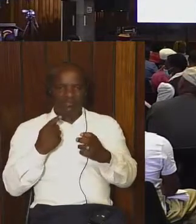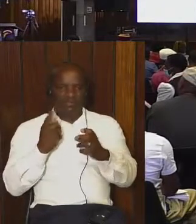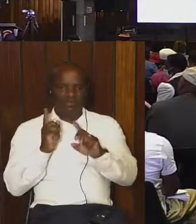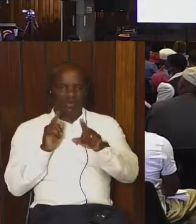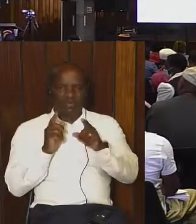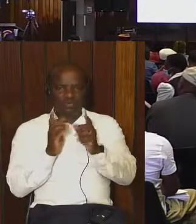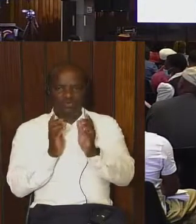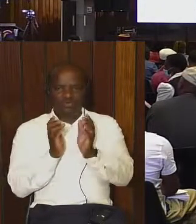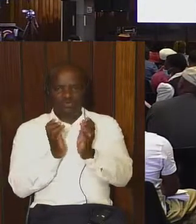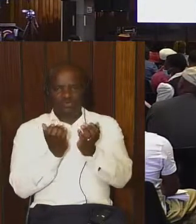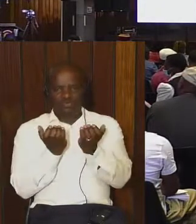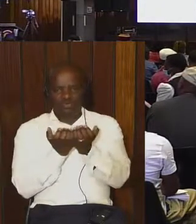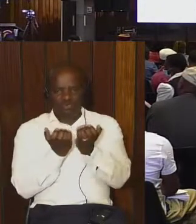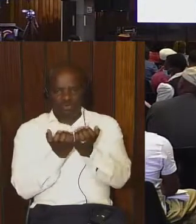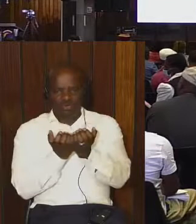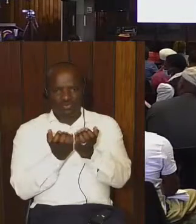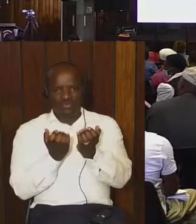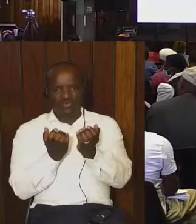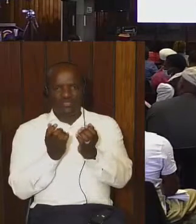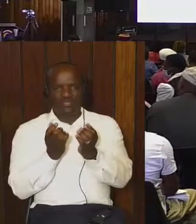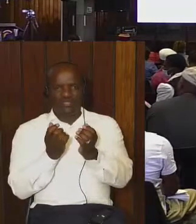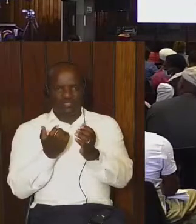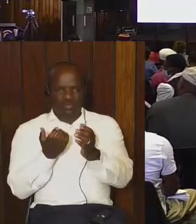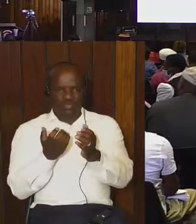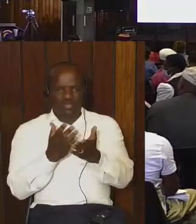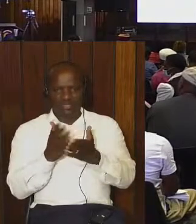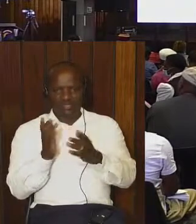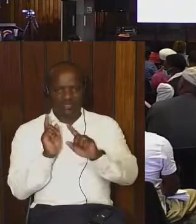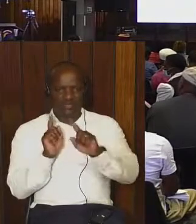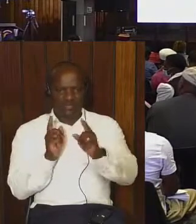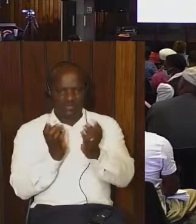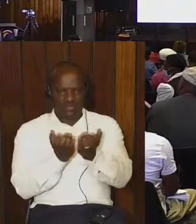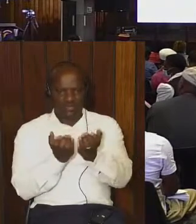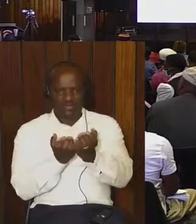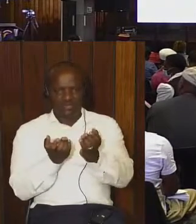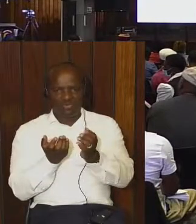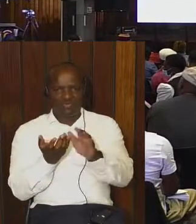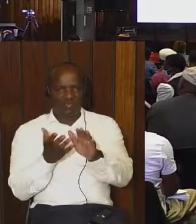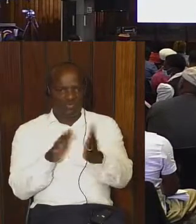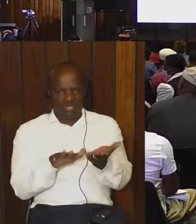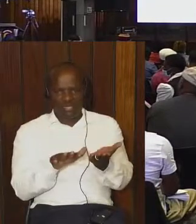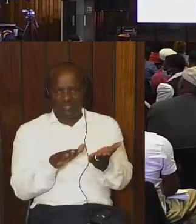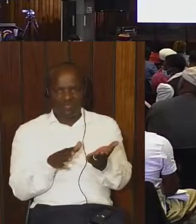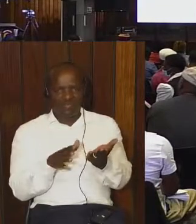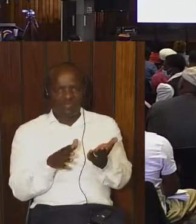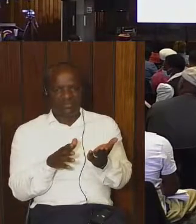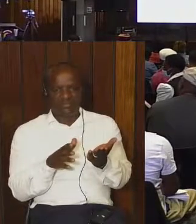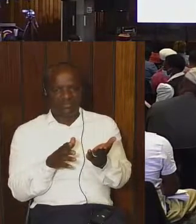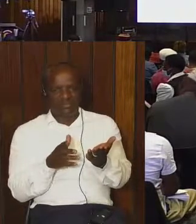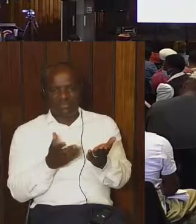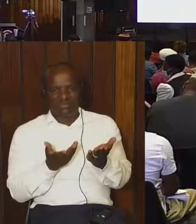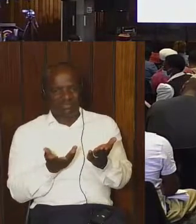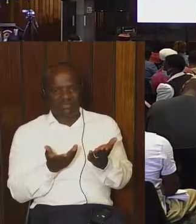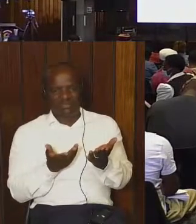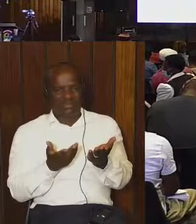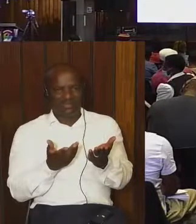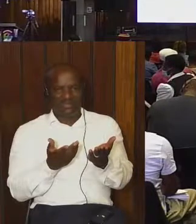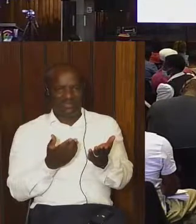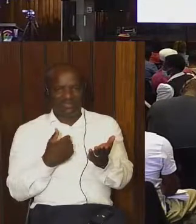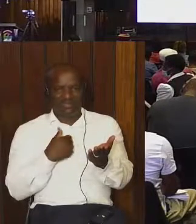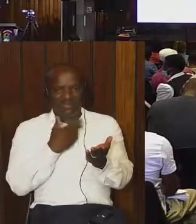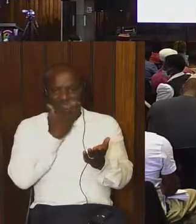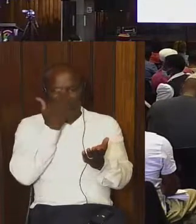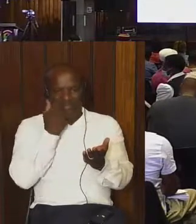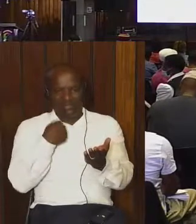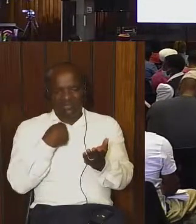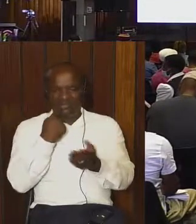school, there is a children who died going to school in this regard. So I don't know what to